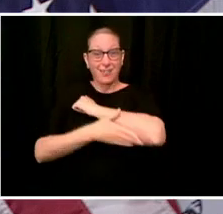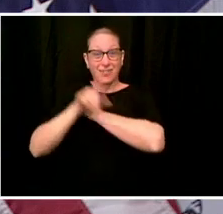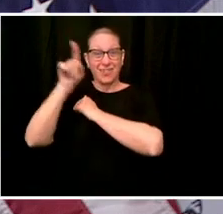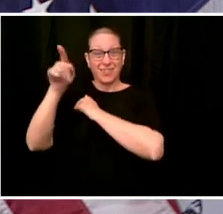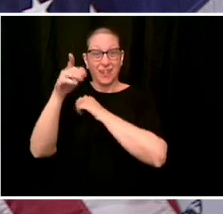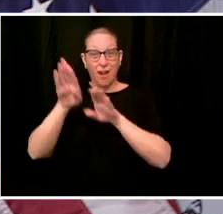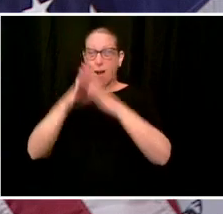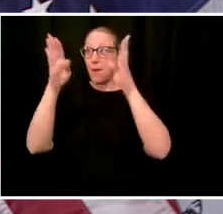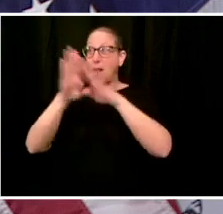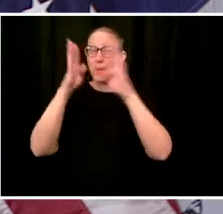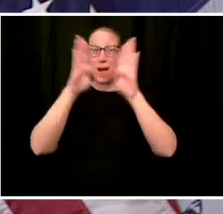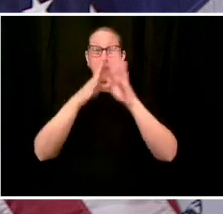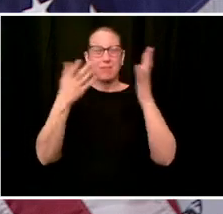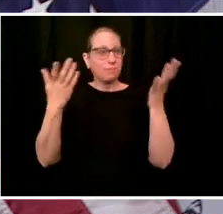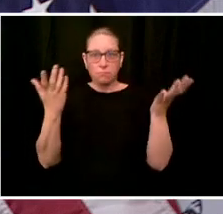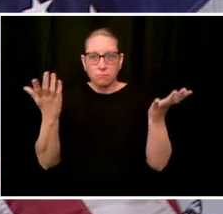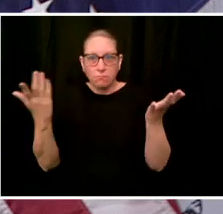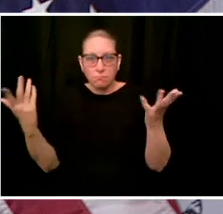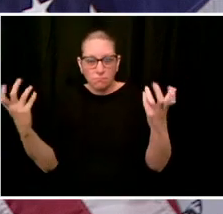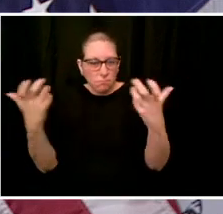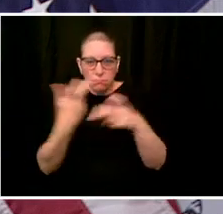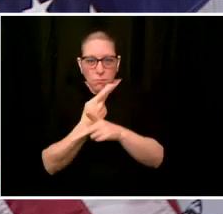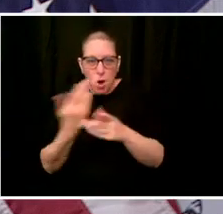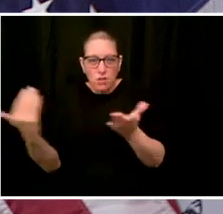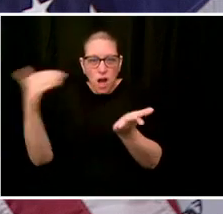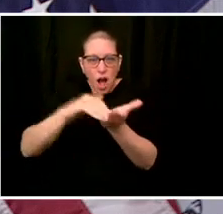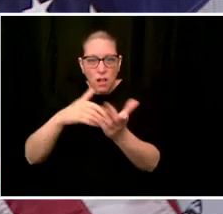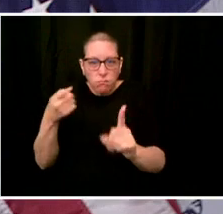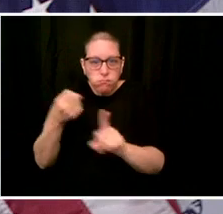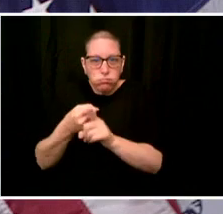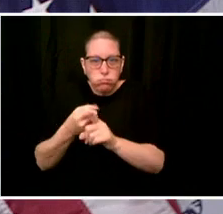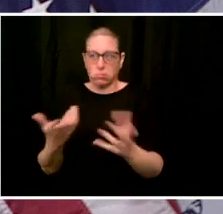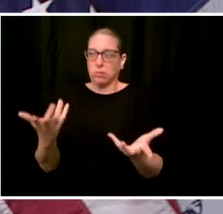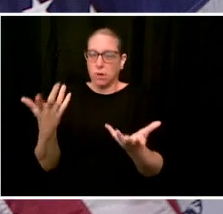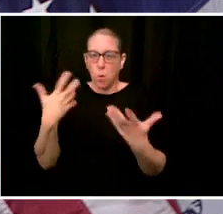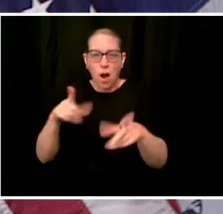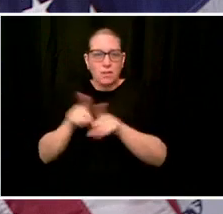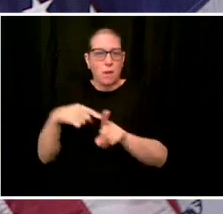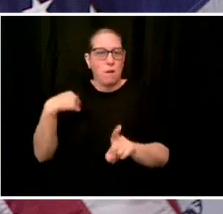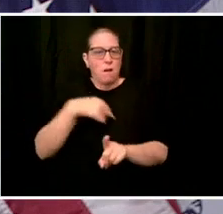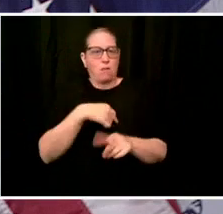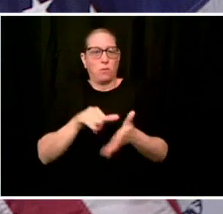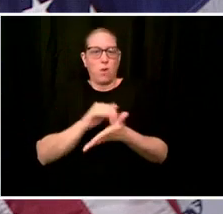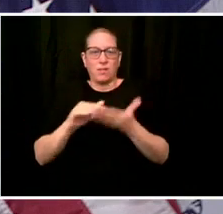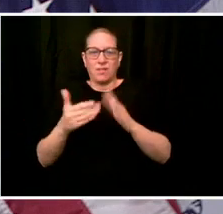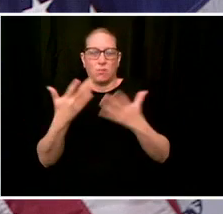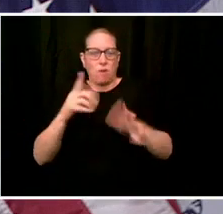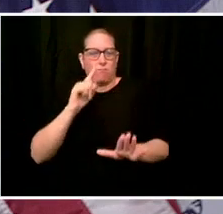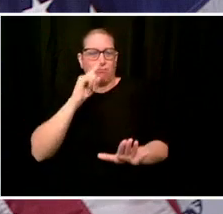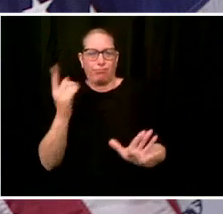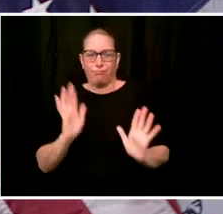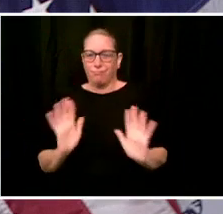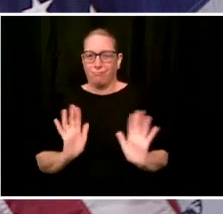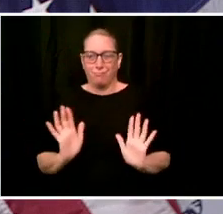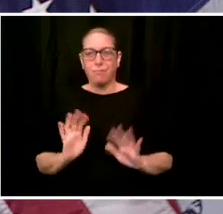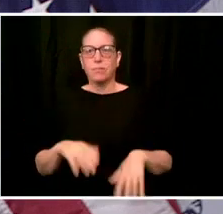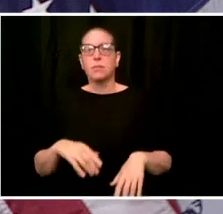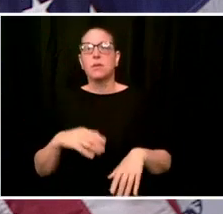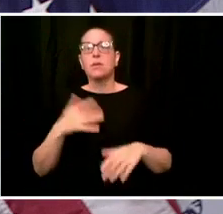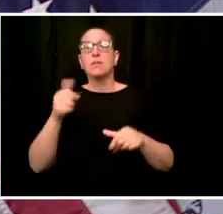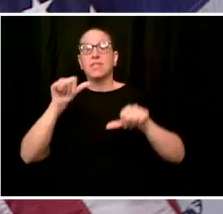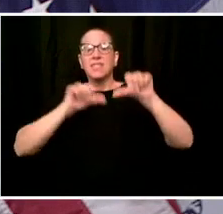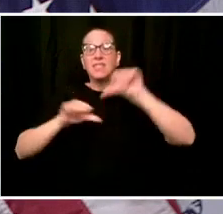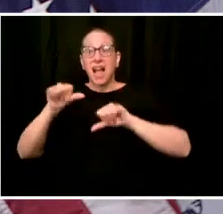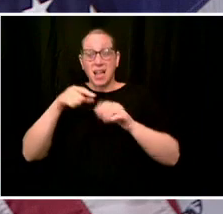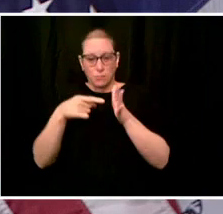visions of that point, that if you stick to your indicators, open up carefully, decide it's time to try relaxing some restrictions, and then you